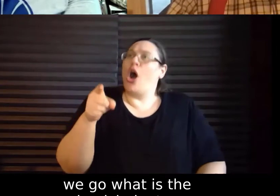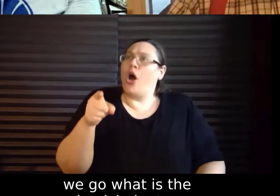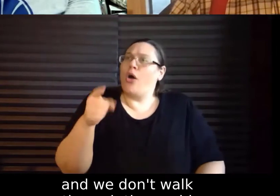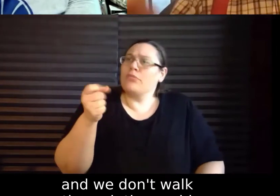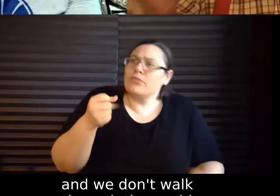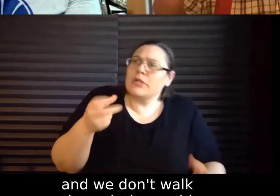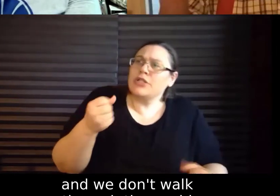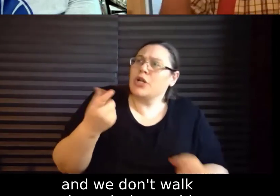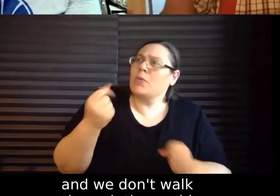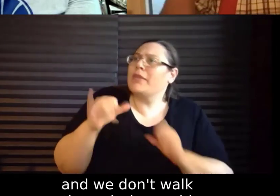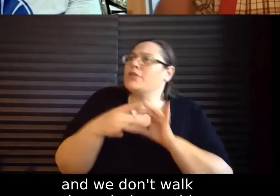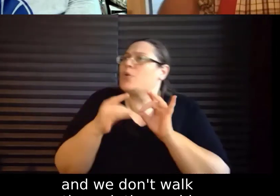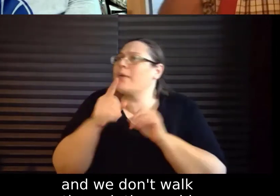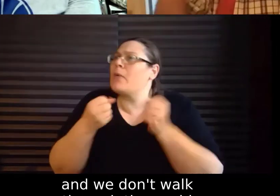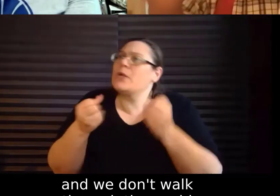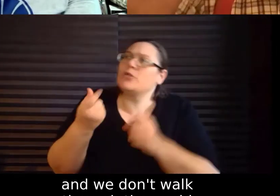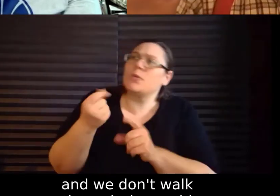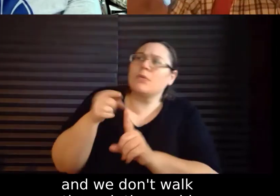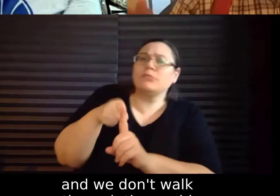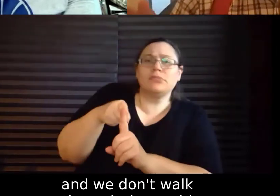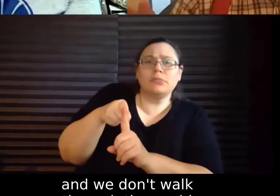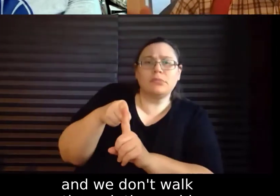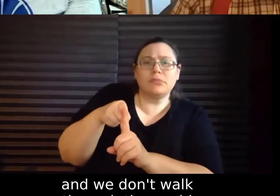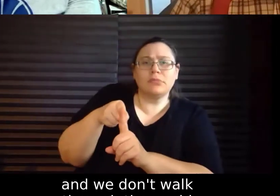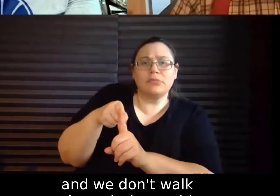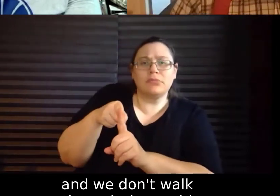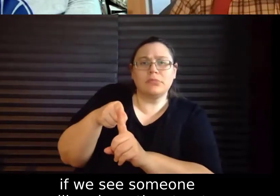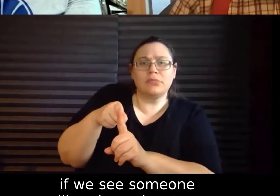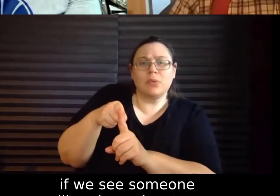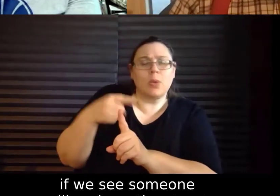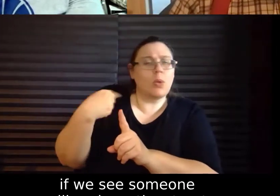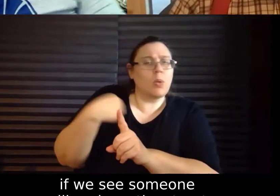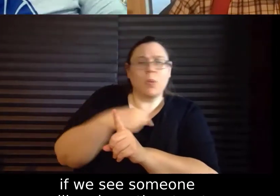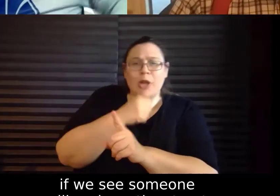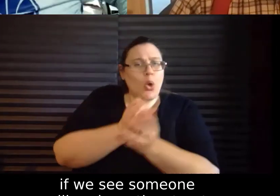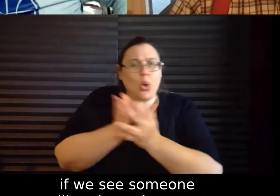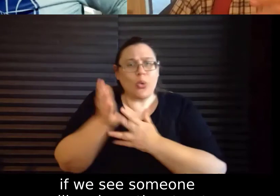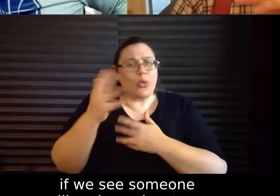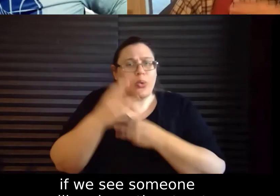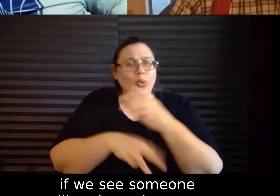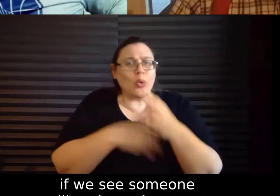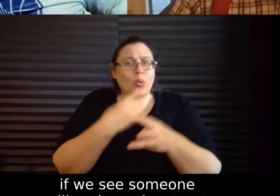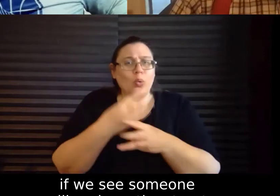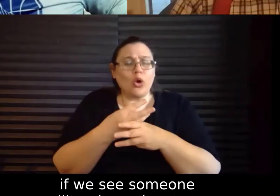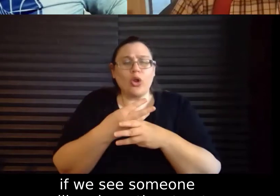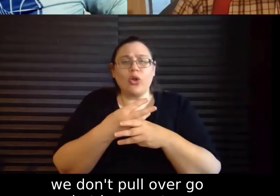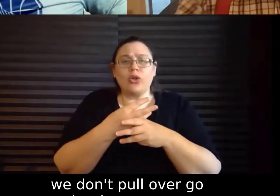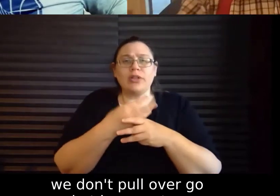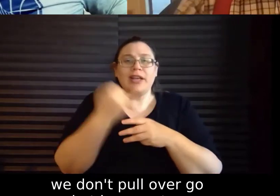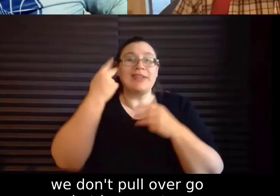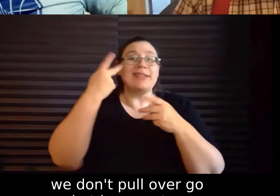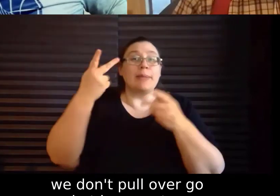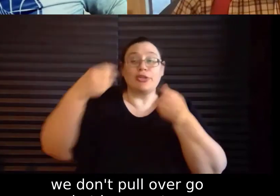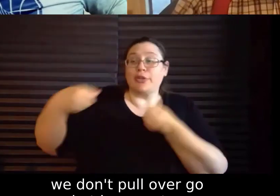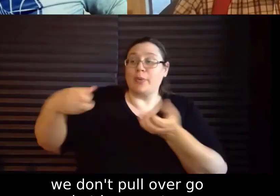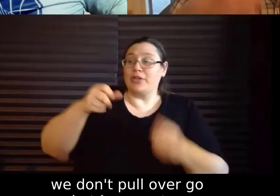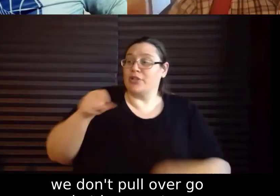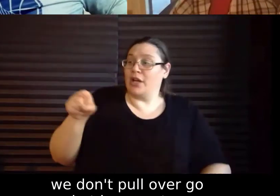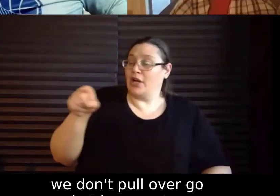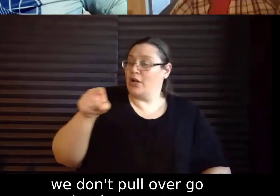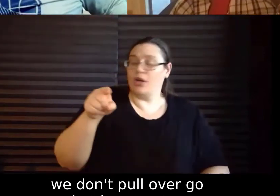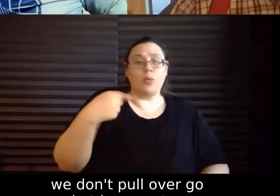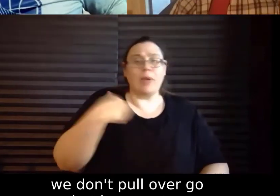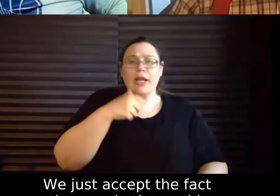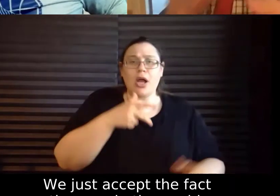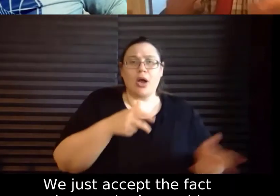story? And we don't walk through the world. If we see somebody rolling down the street, we don't pull over and go,